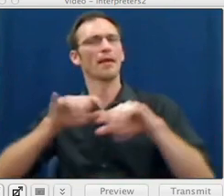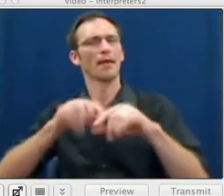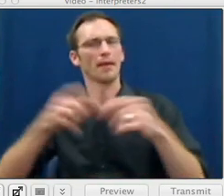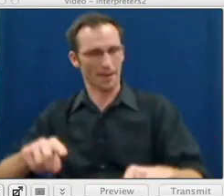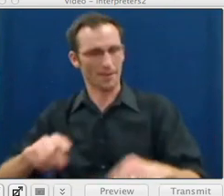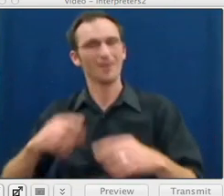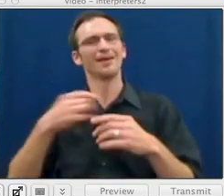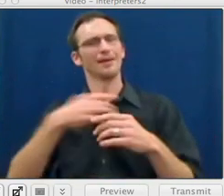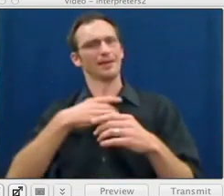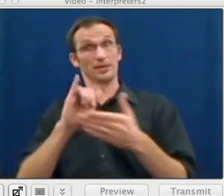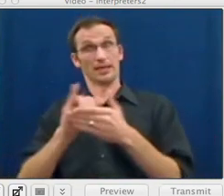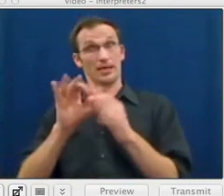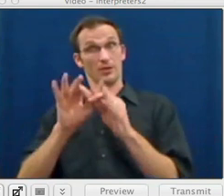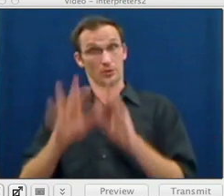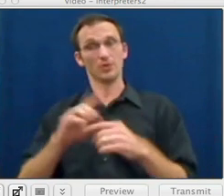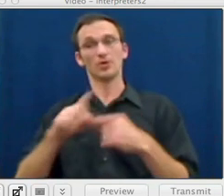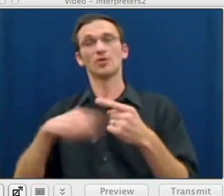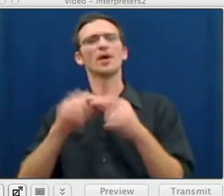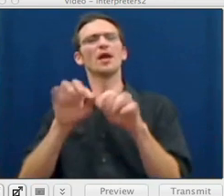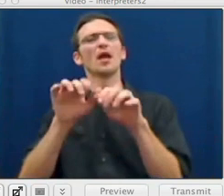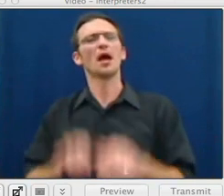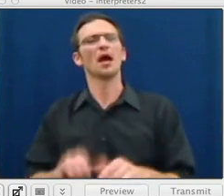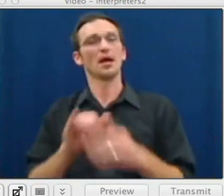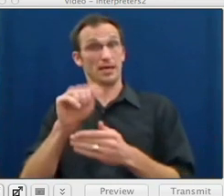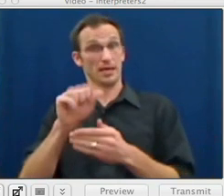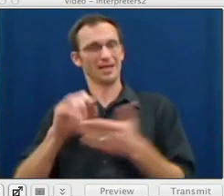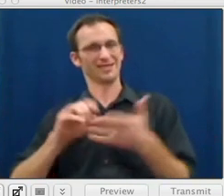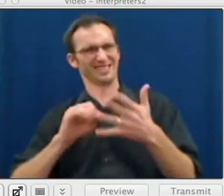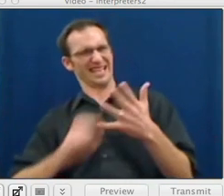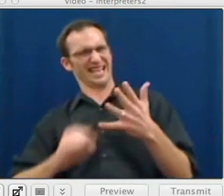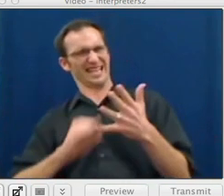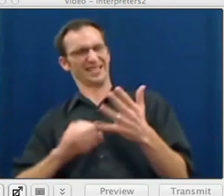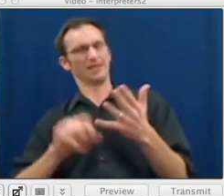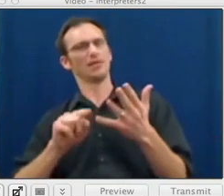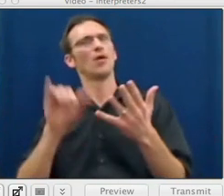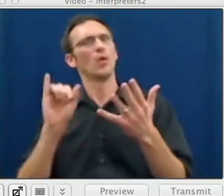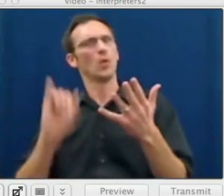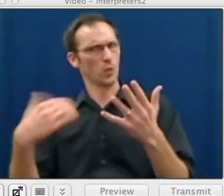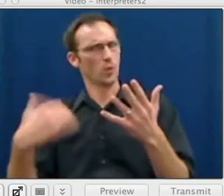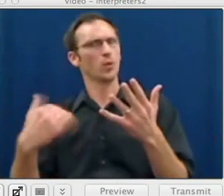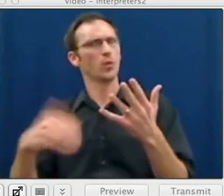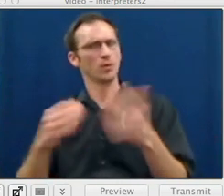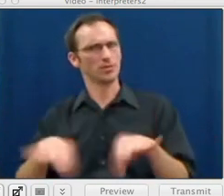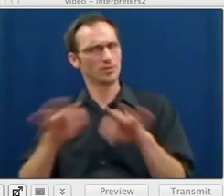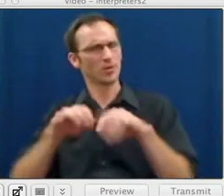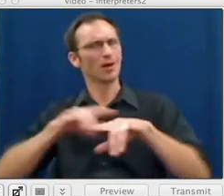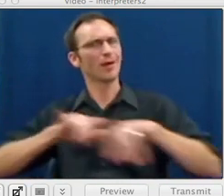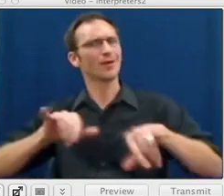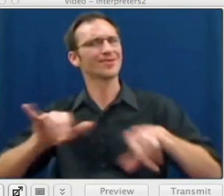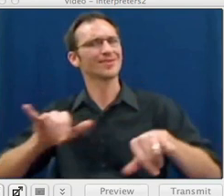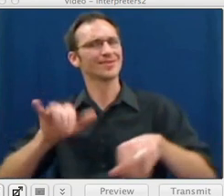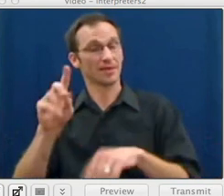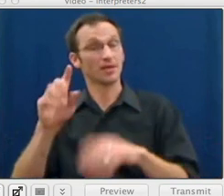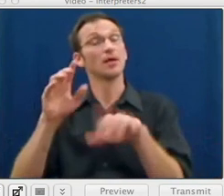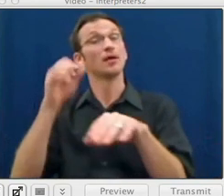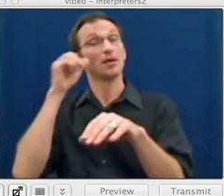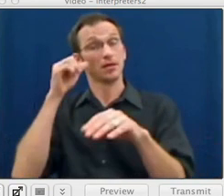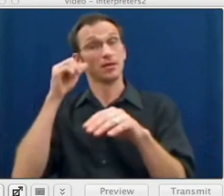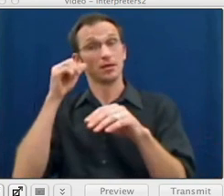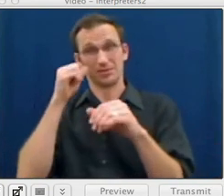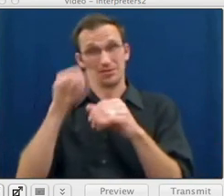quite a significant, what we will call a concurrent demand. She says, at the very end, if you're looking back